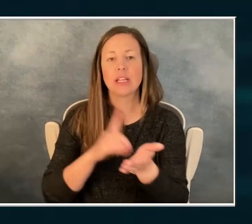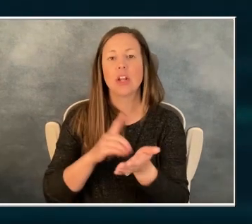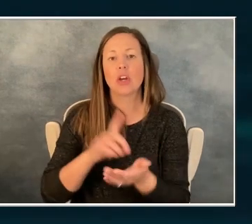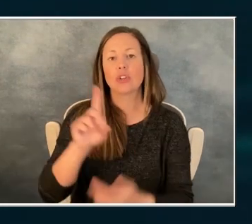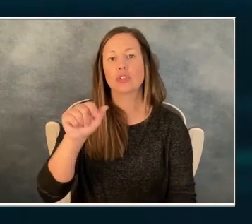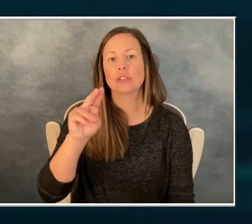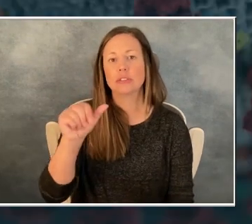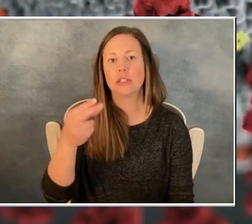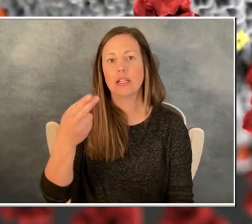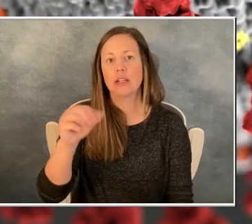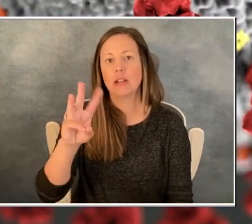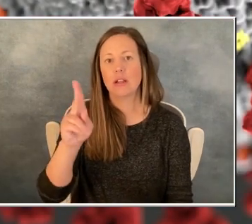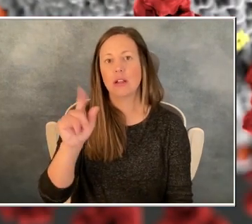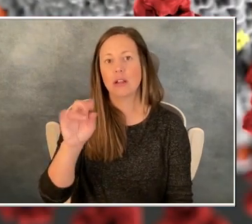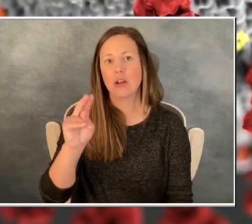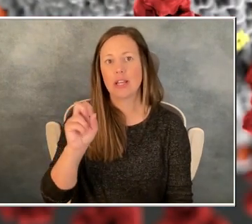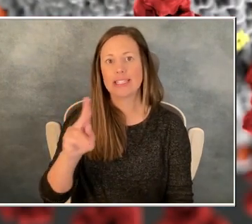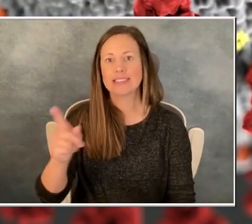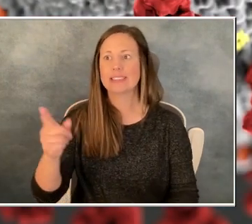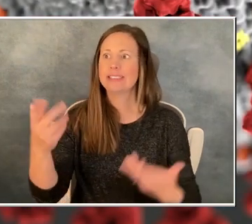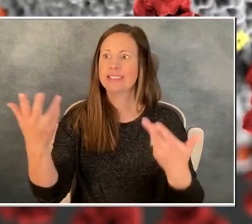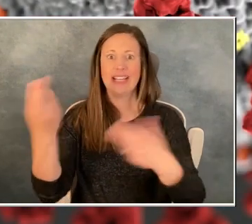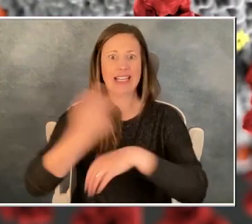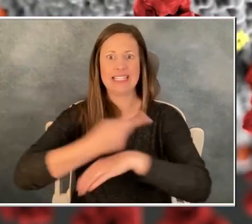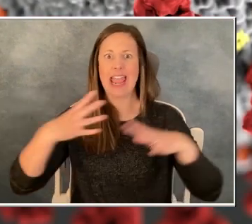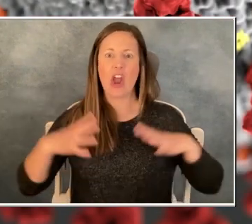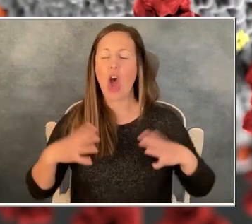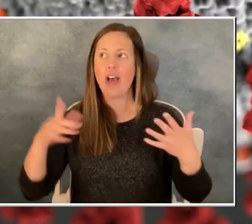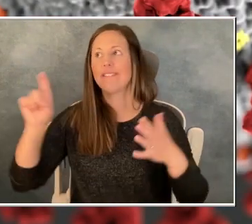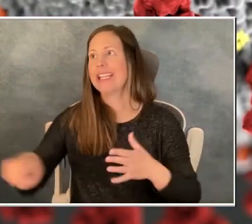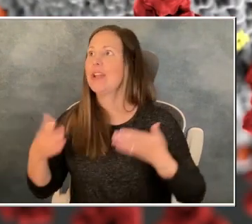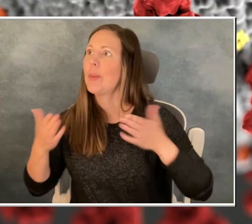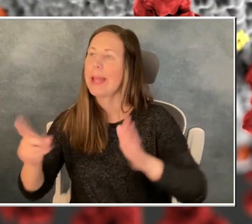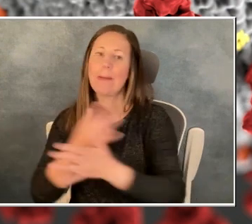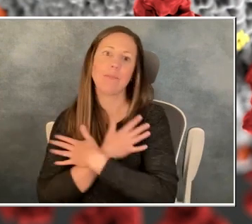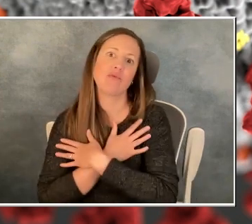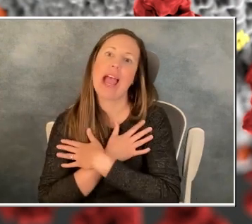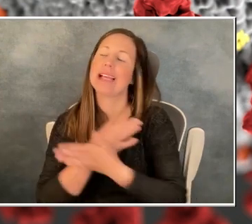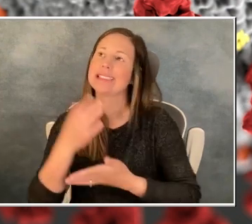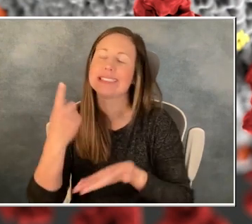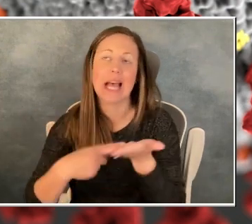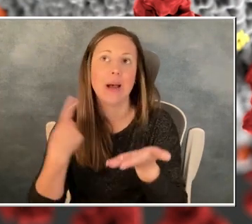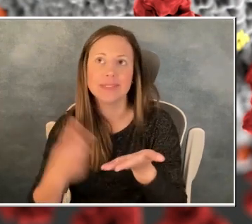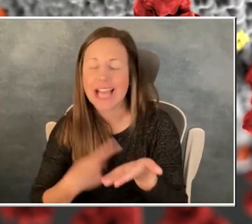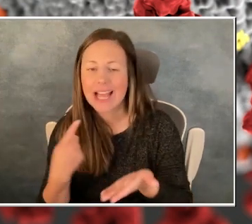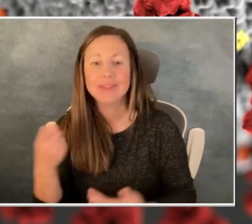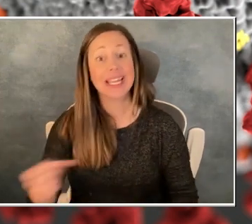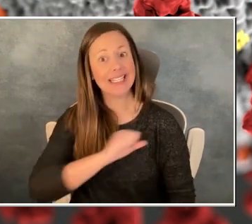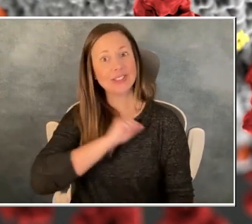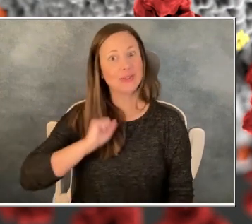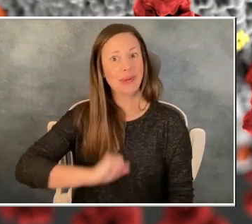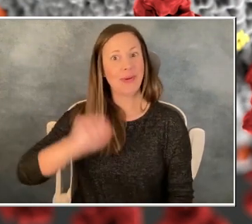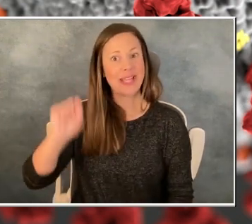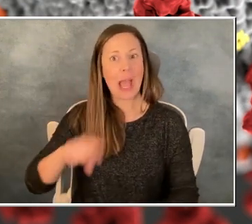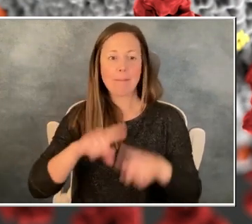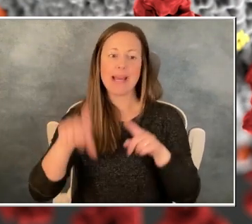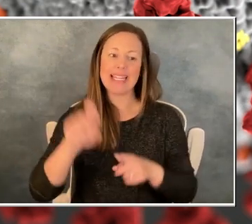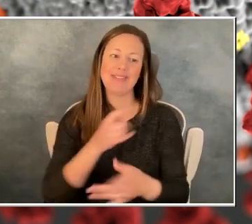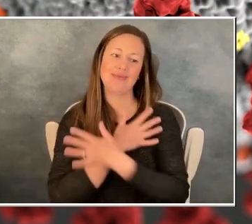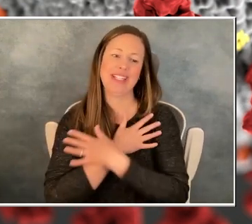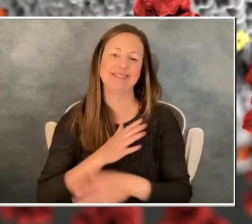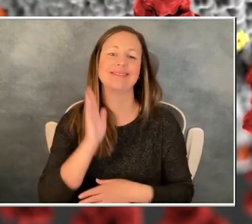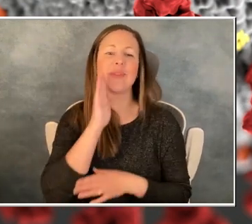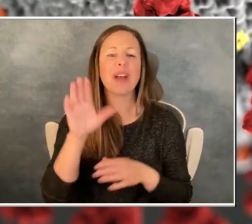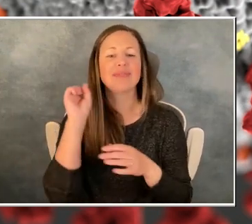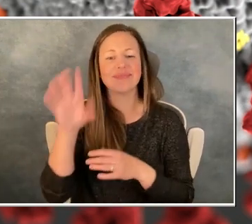day off. I mean, we got to give the guy some rest at some point. I know. He is our superhero, but he needs his rest. So we're going to read him to you. Right